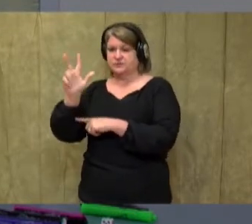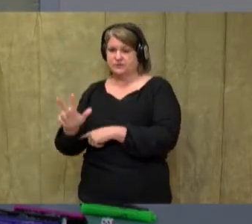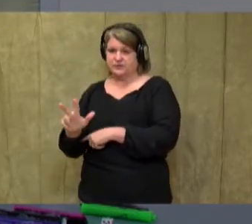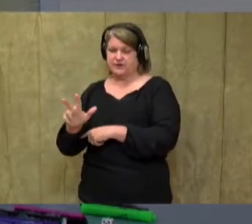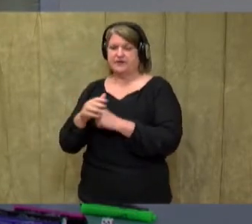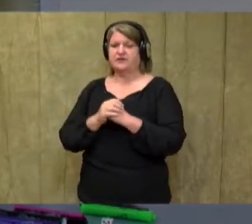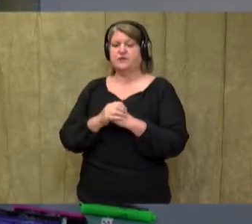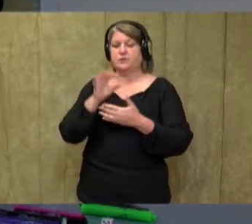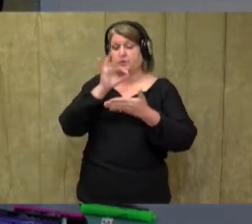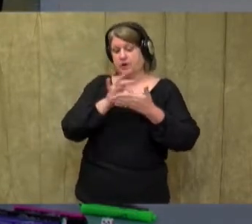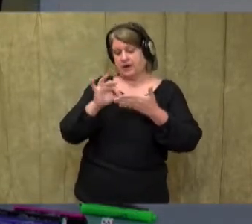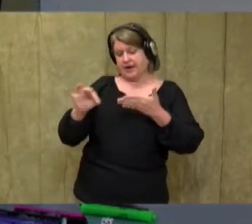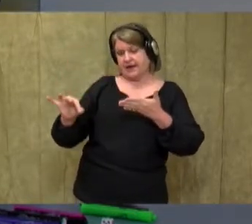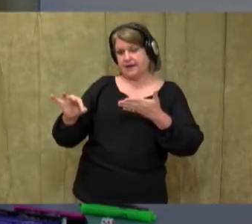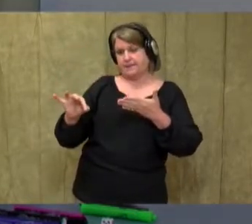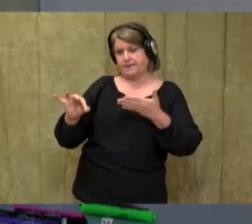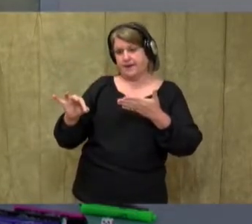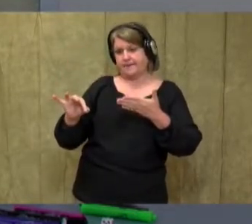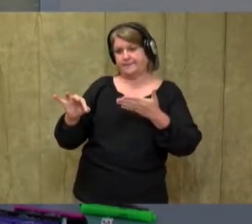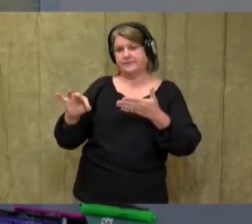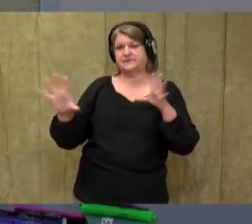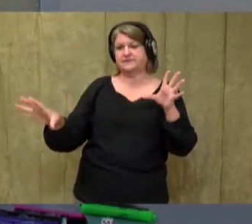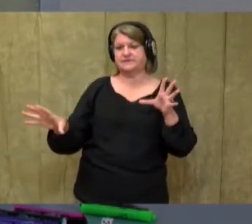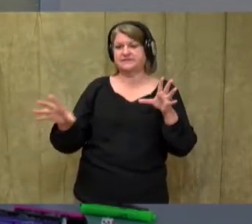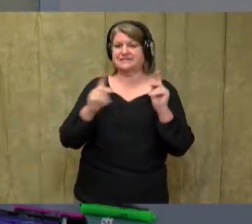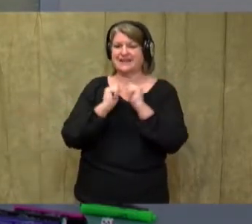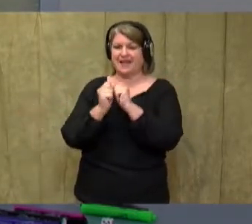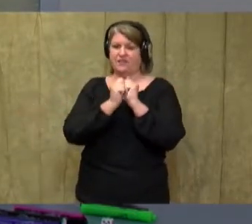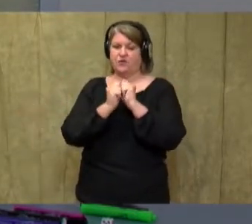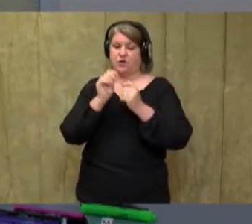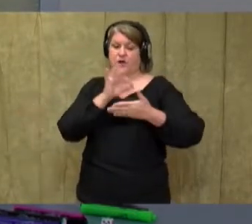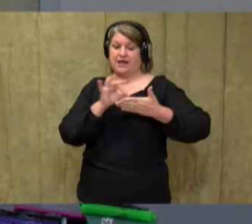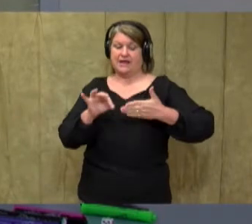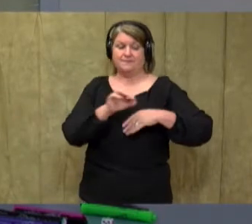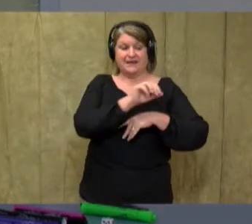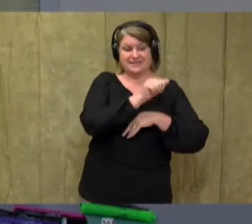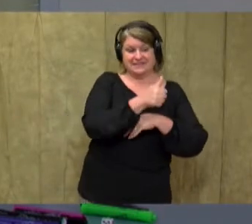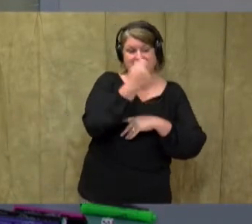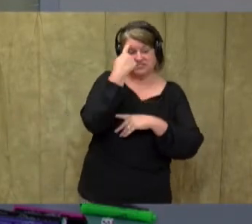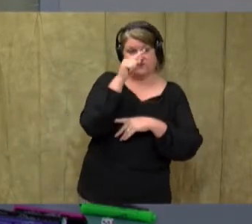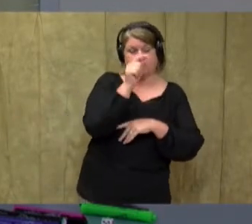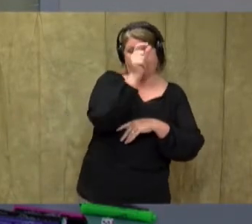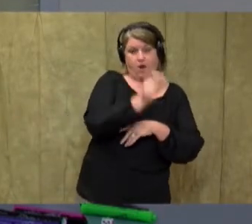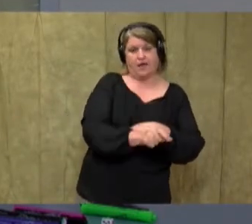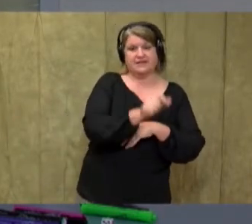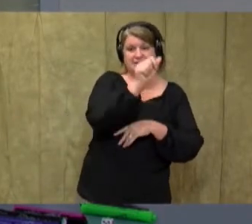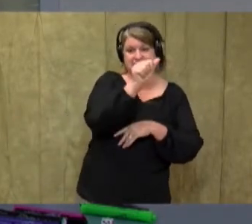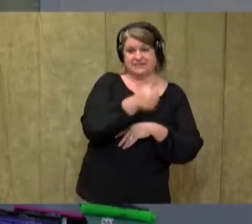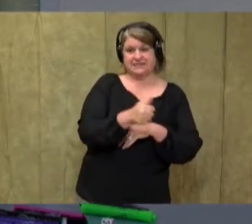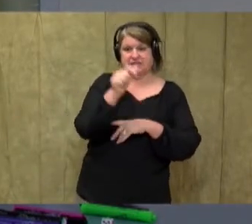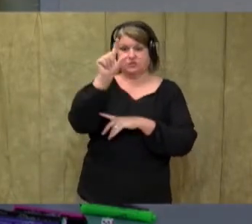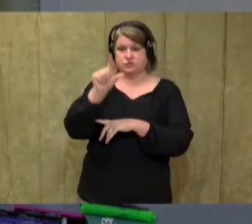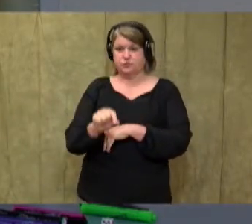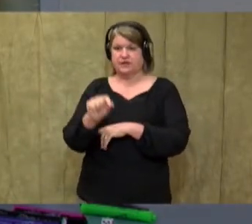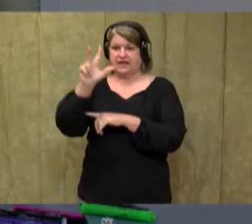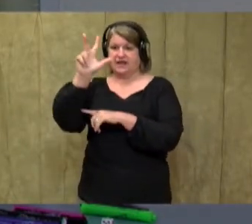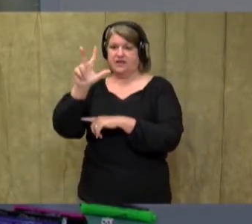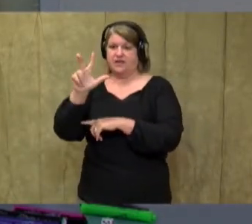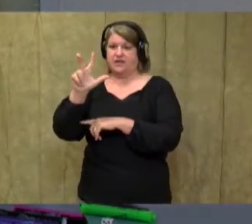3. We're going to count them up all together, counting by tens for our rod. 10, 20,